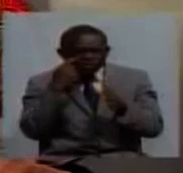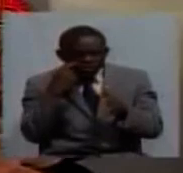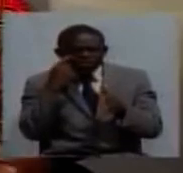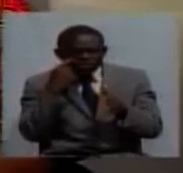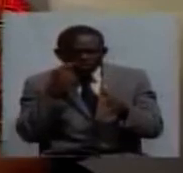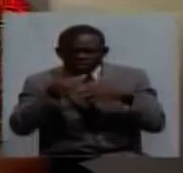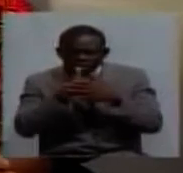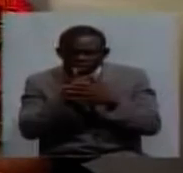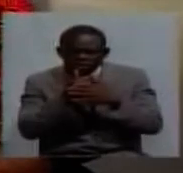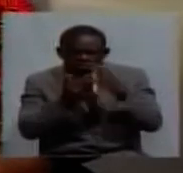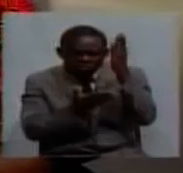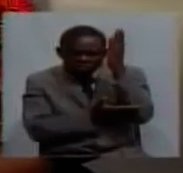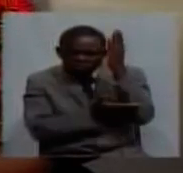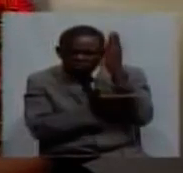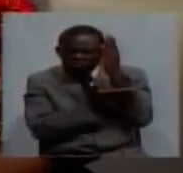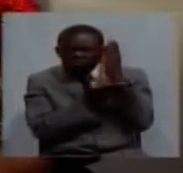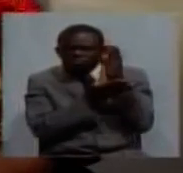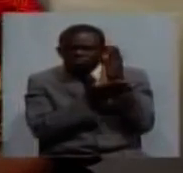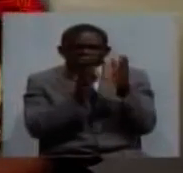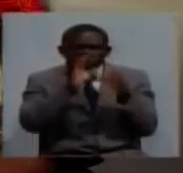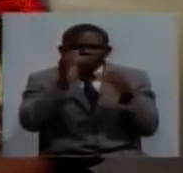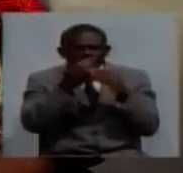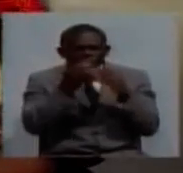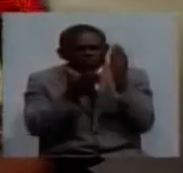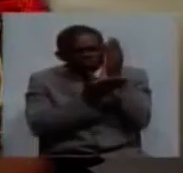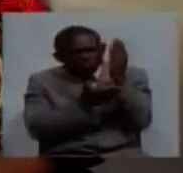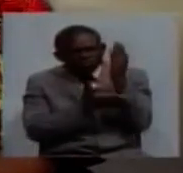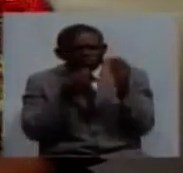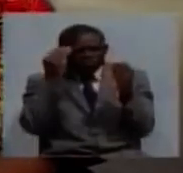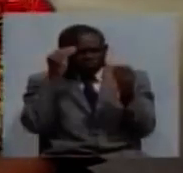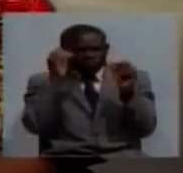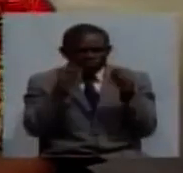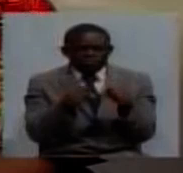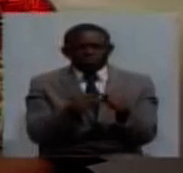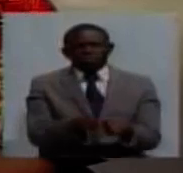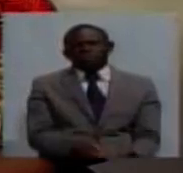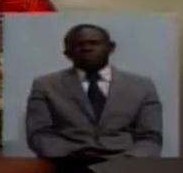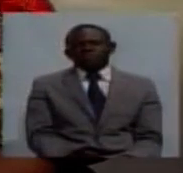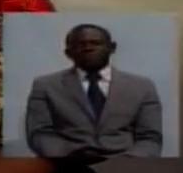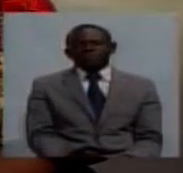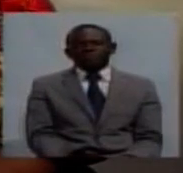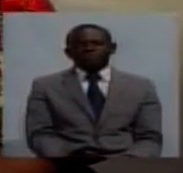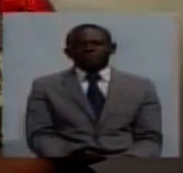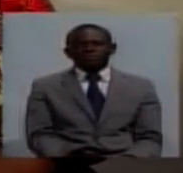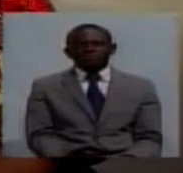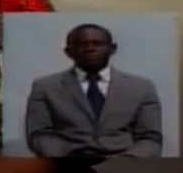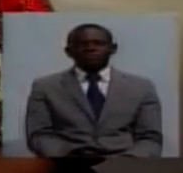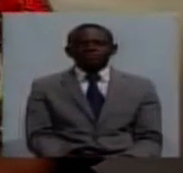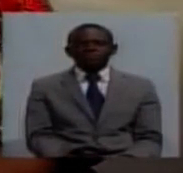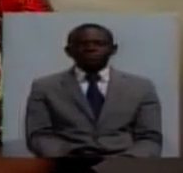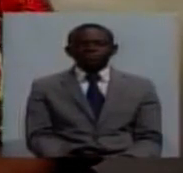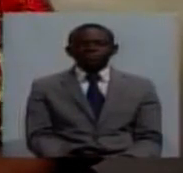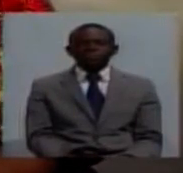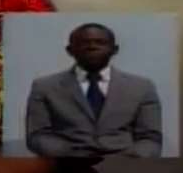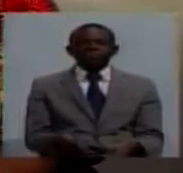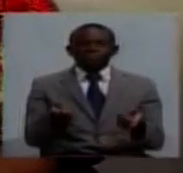possibilities and the potential that this country has, and when one happens, let's record those so that even at a national level, at the end of the